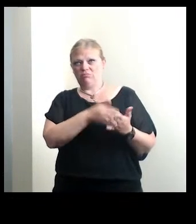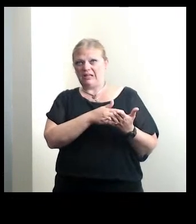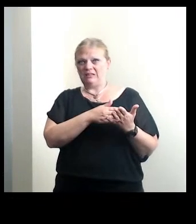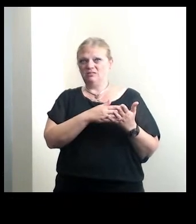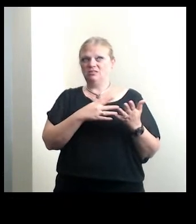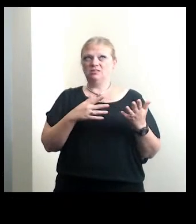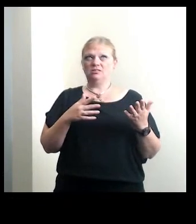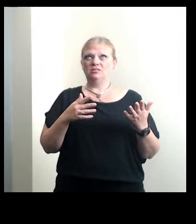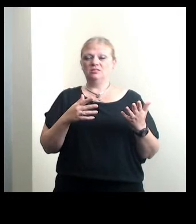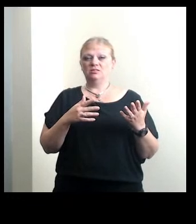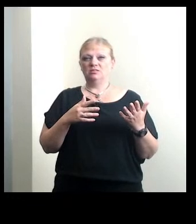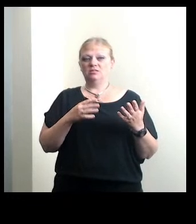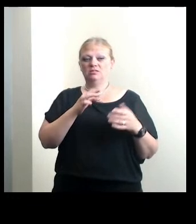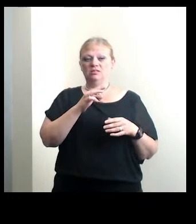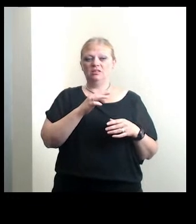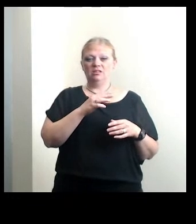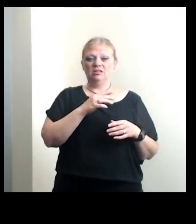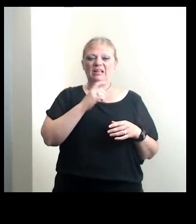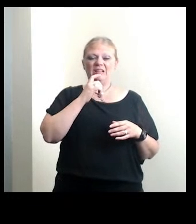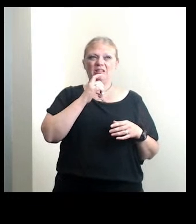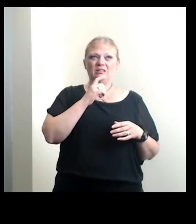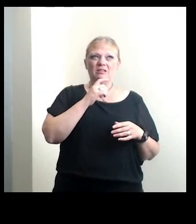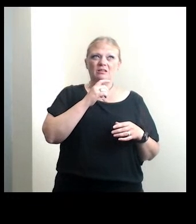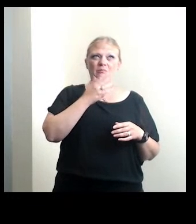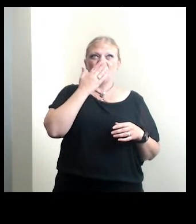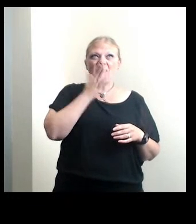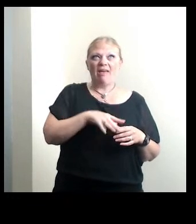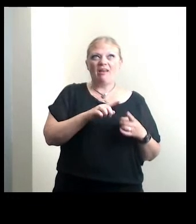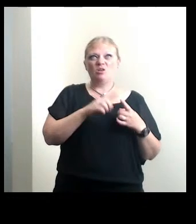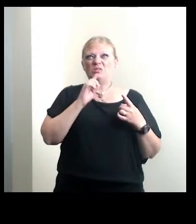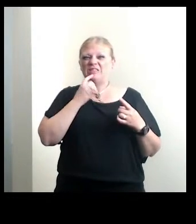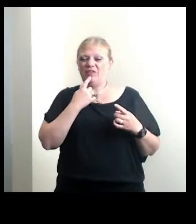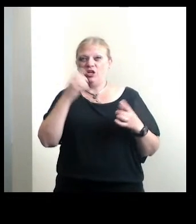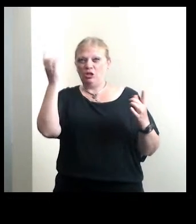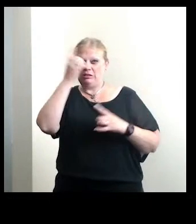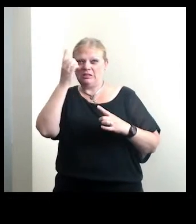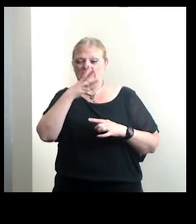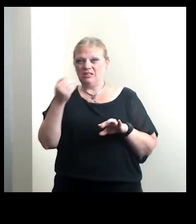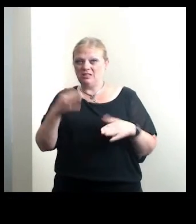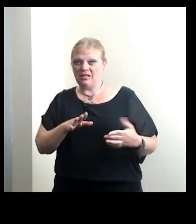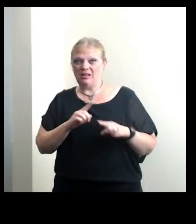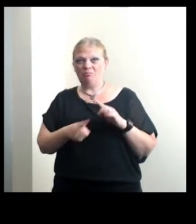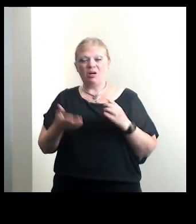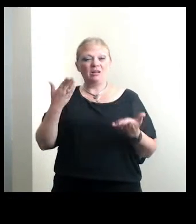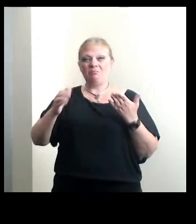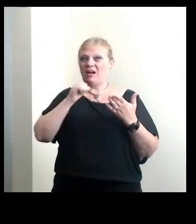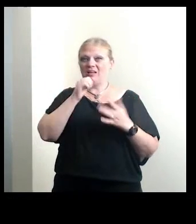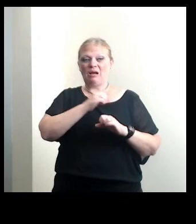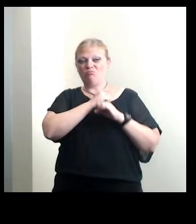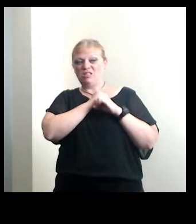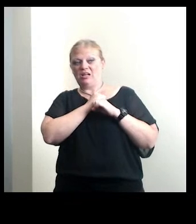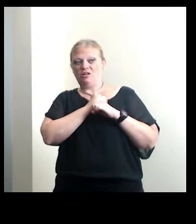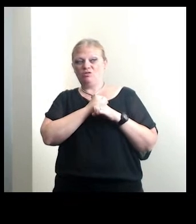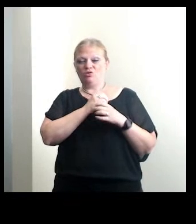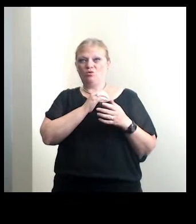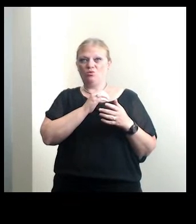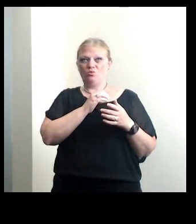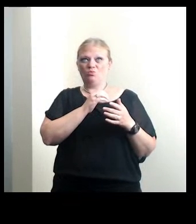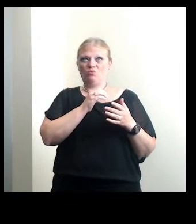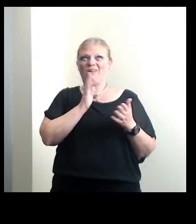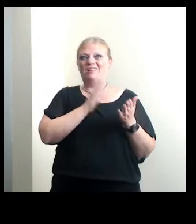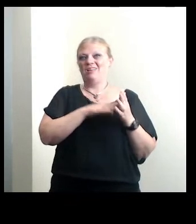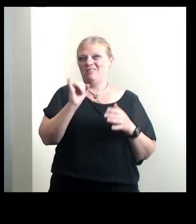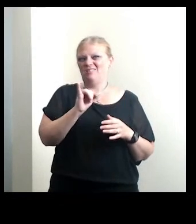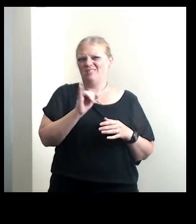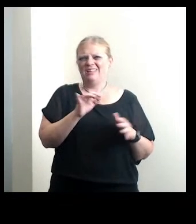preventing moderate to severe disease, hospitalization, and death. However, it may not protect you as well from infection, just like the